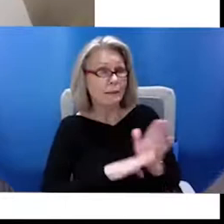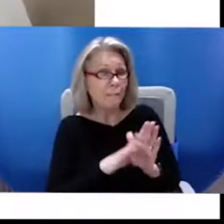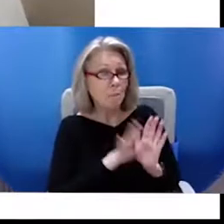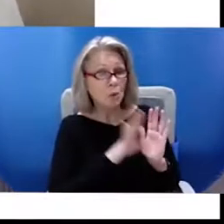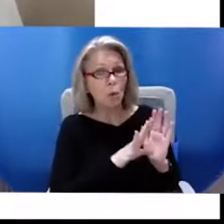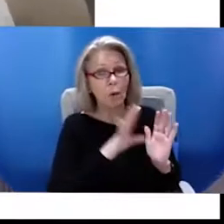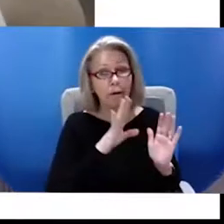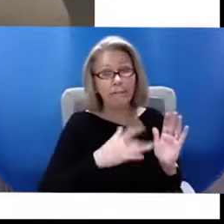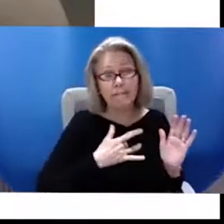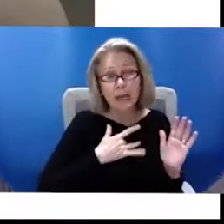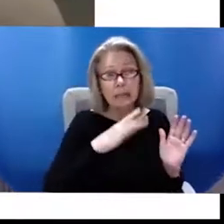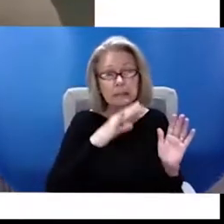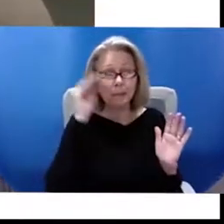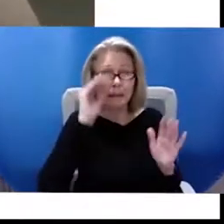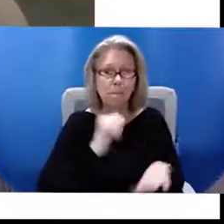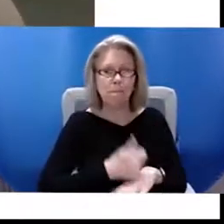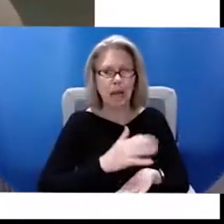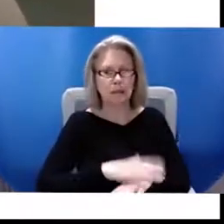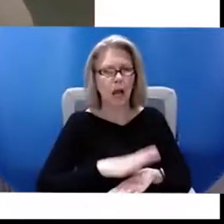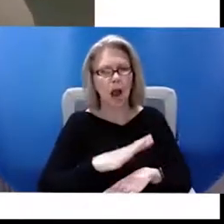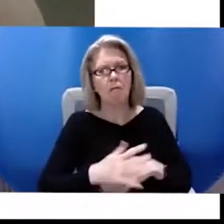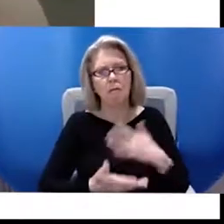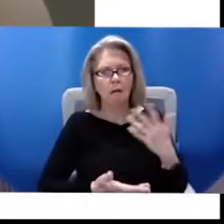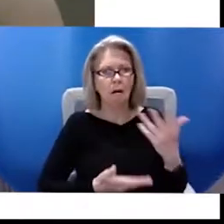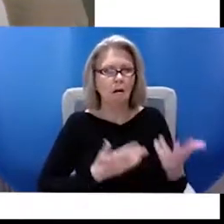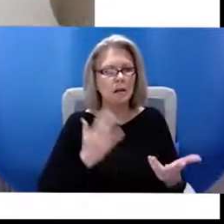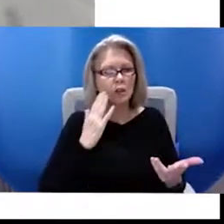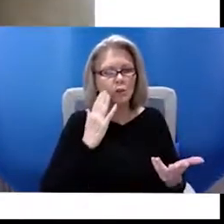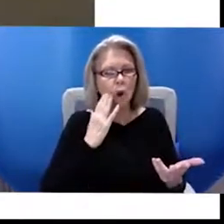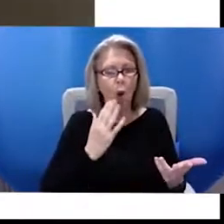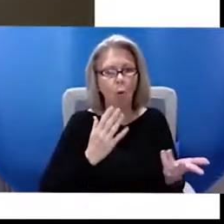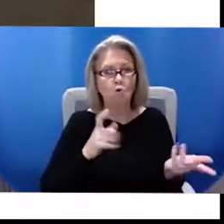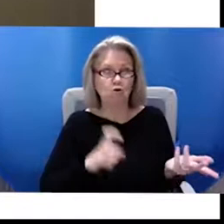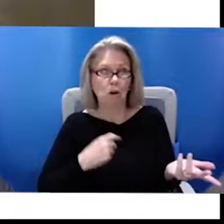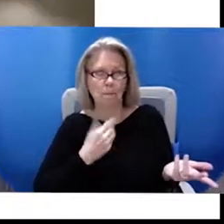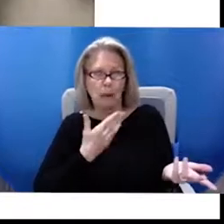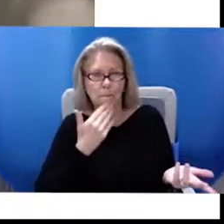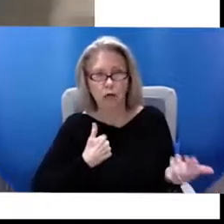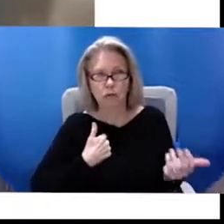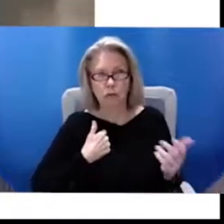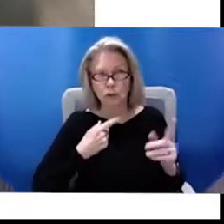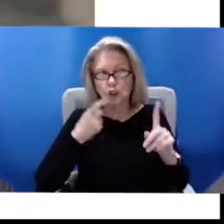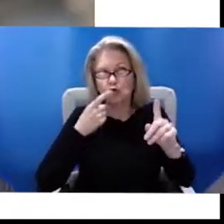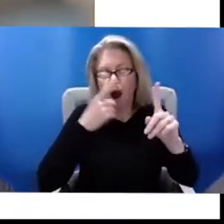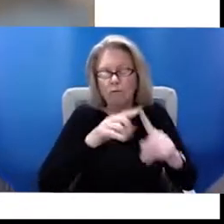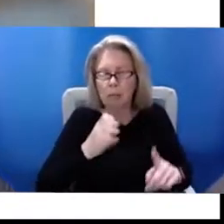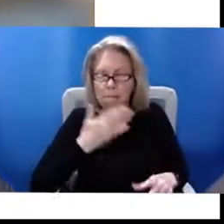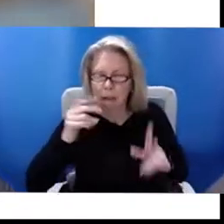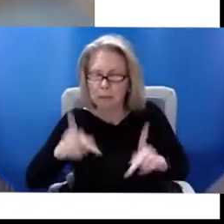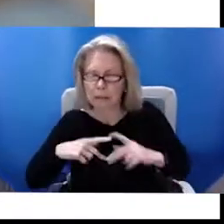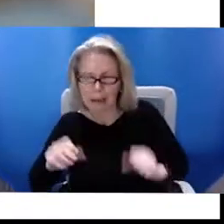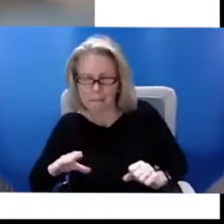of develop your opinions and your feelings like based on that fundamental teaching of like strive to be better and strive to like be the